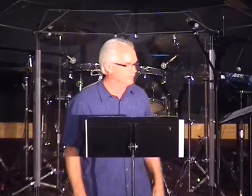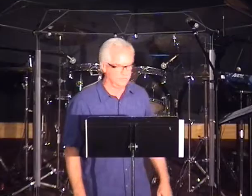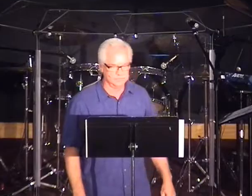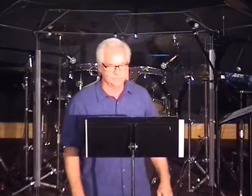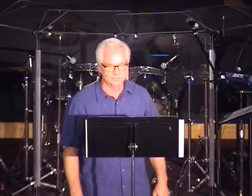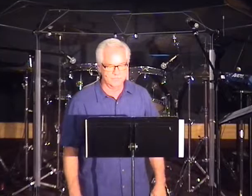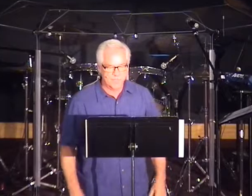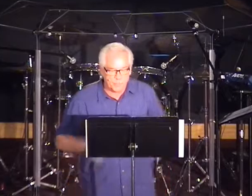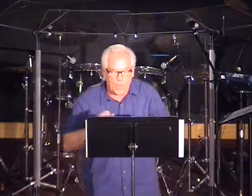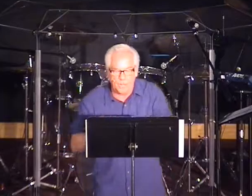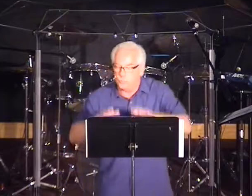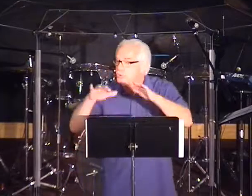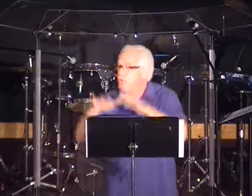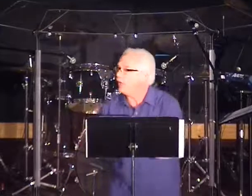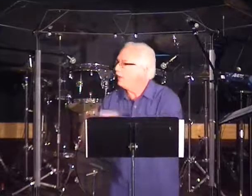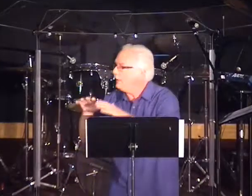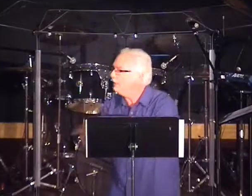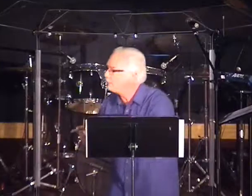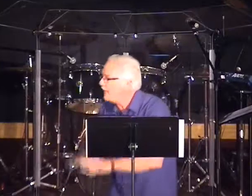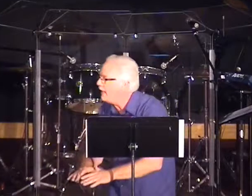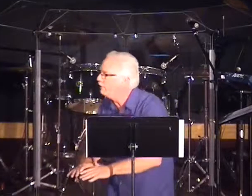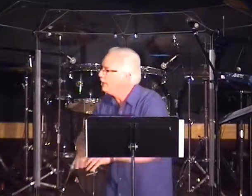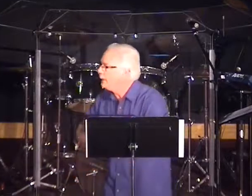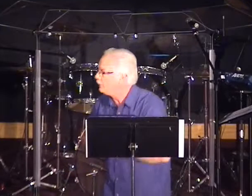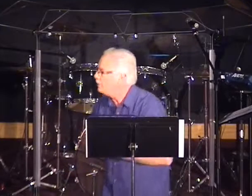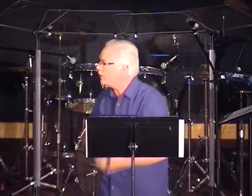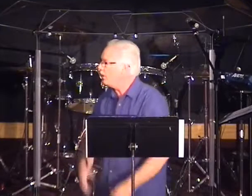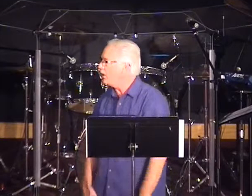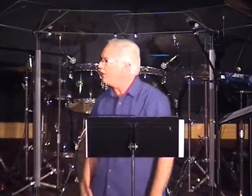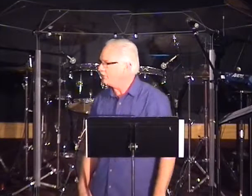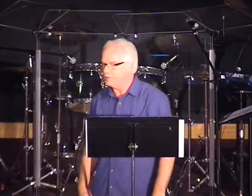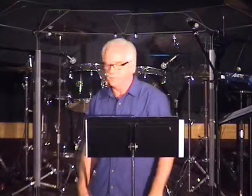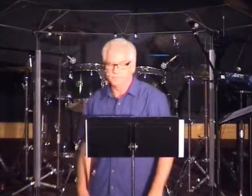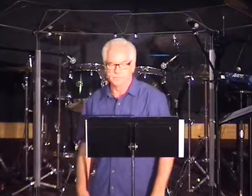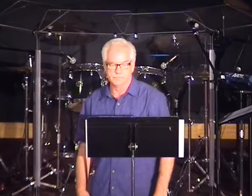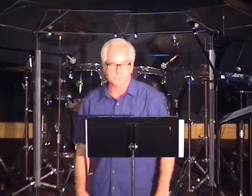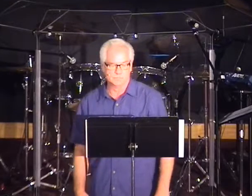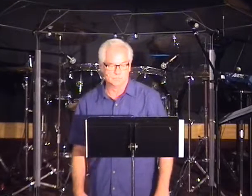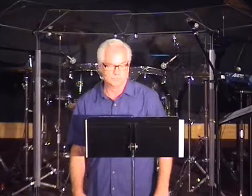whatever. Pride will shut our ears down and close our heart.